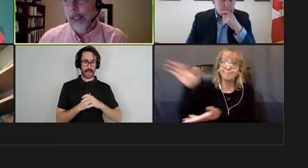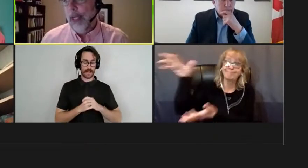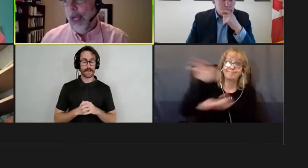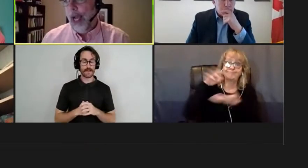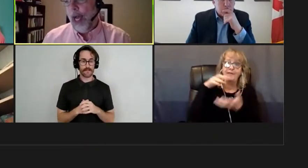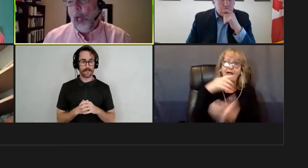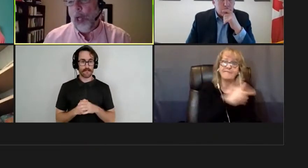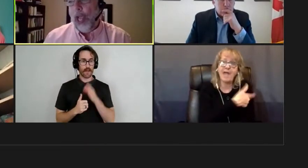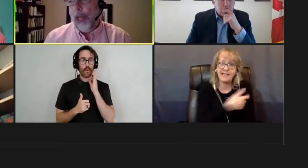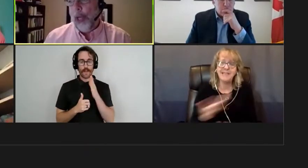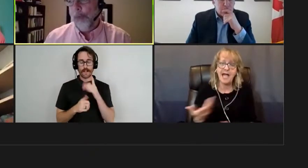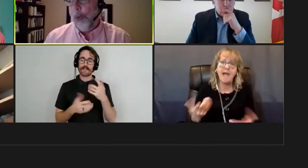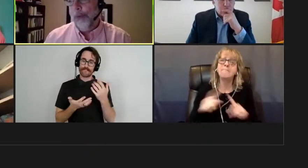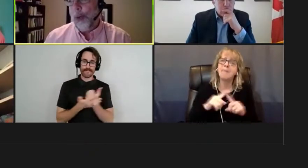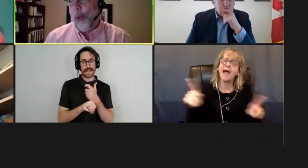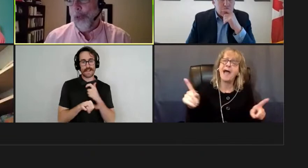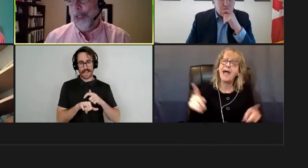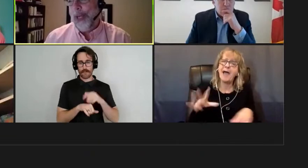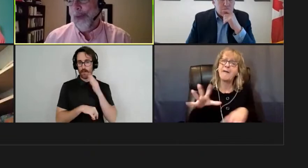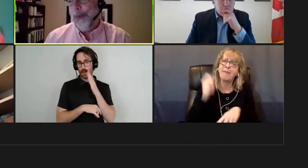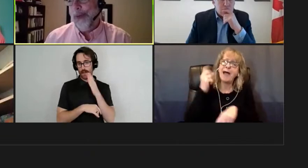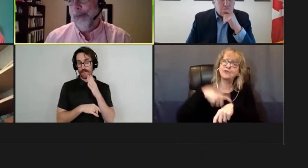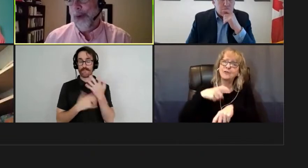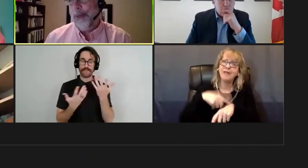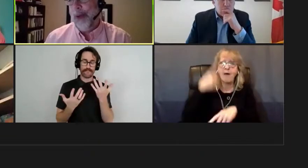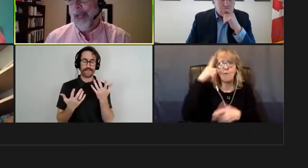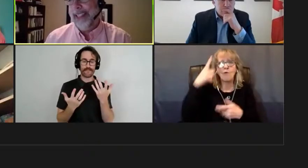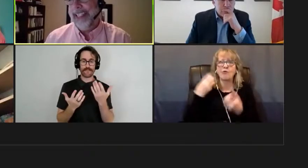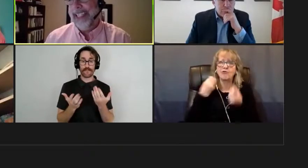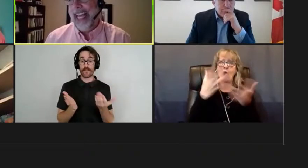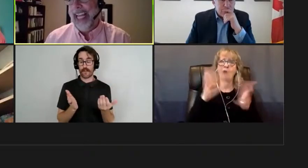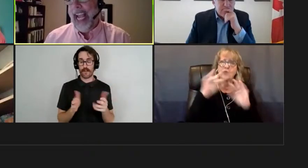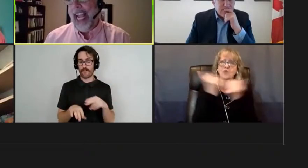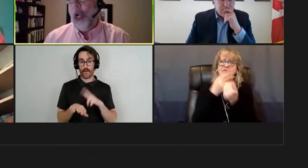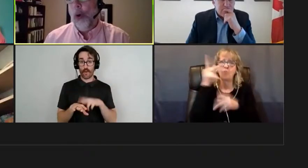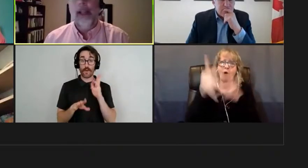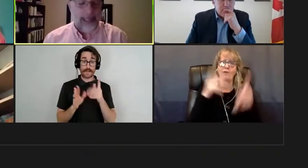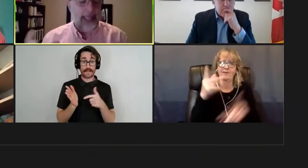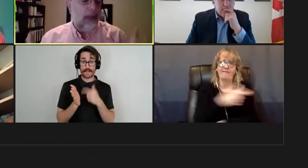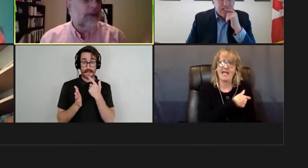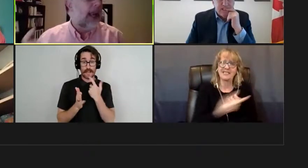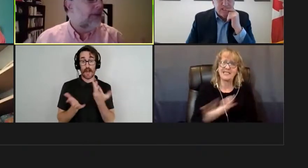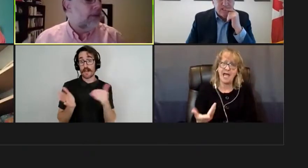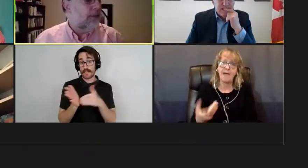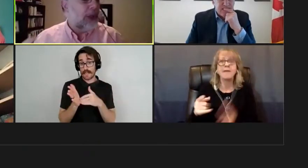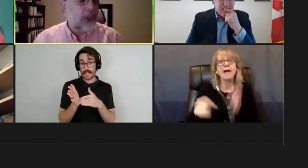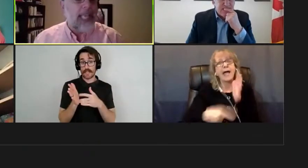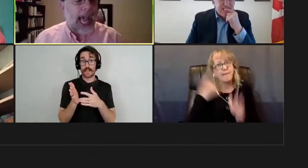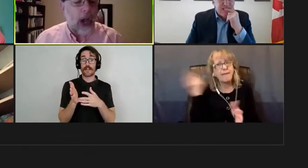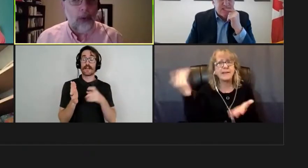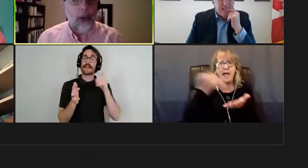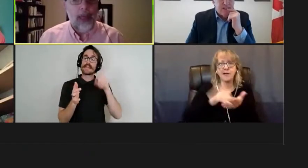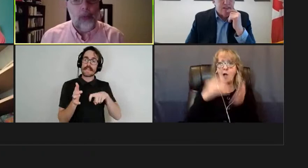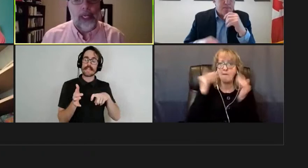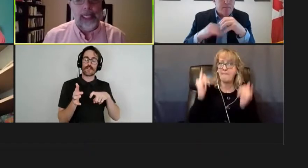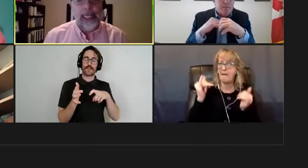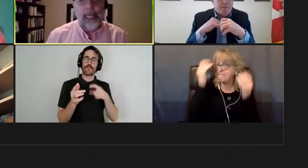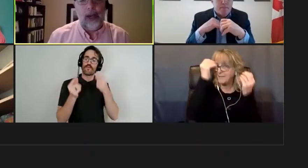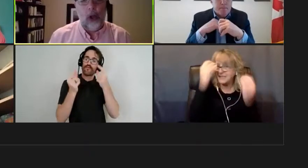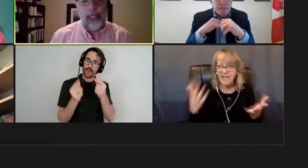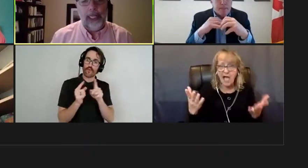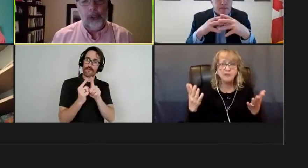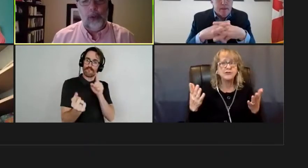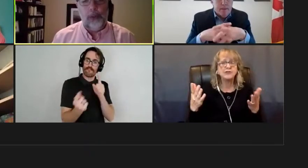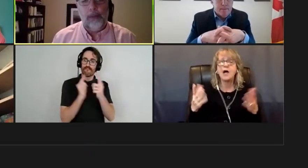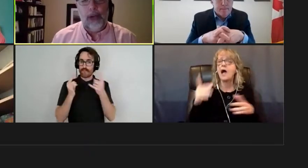that. And I'm going to, of course, reinforce my message that, the preventive measures now that we need at